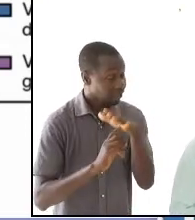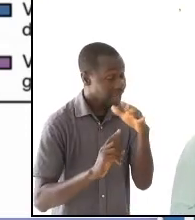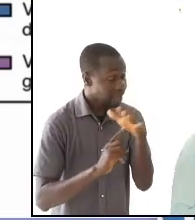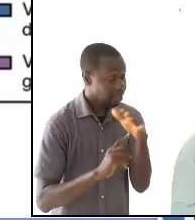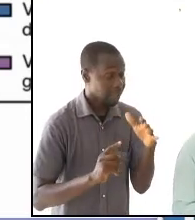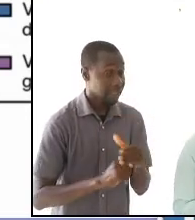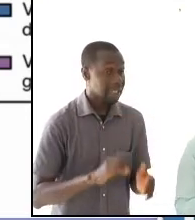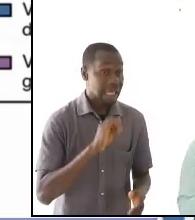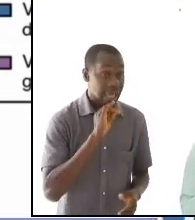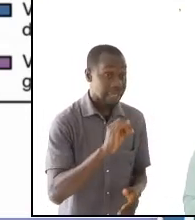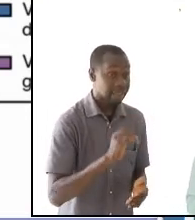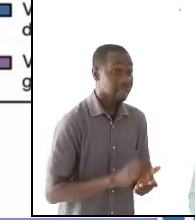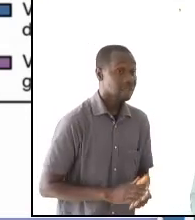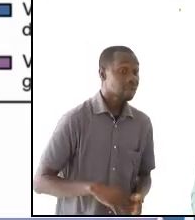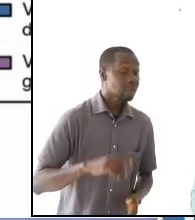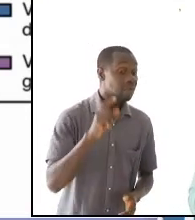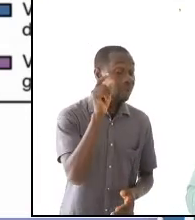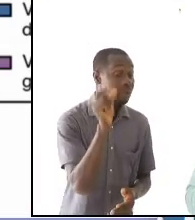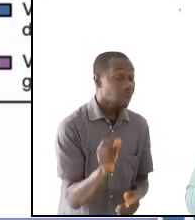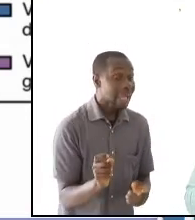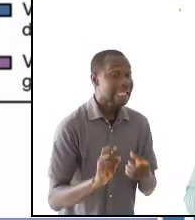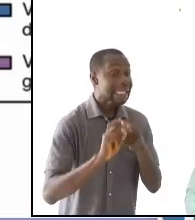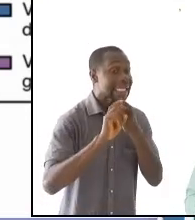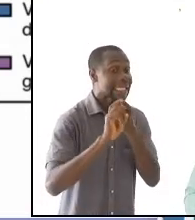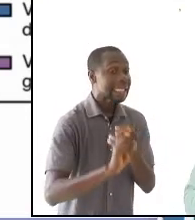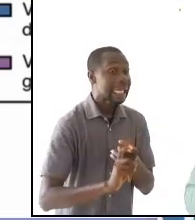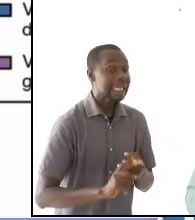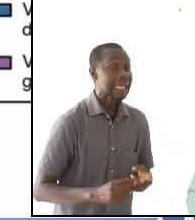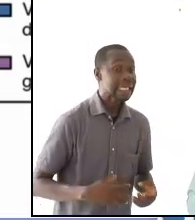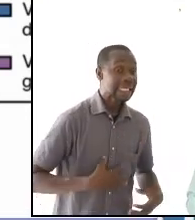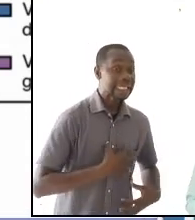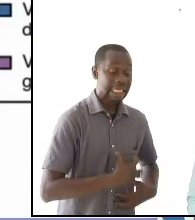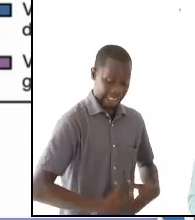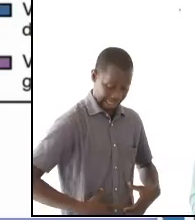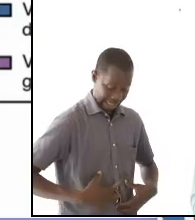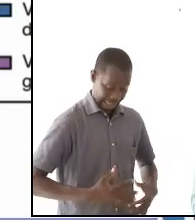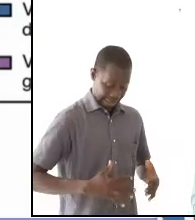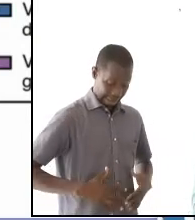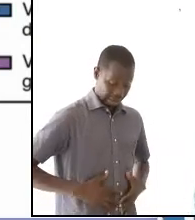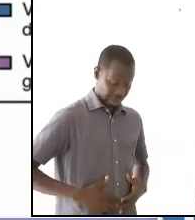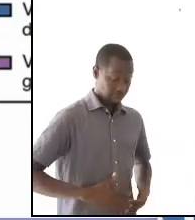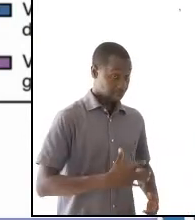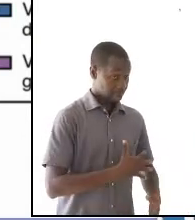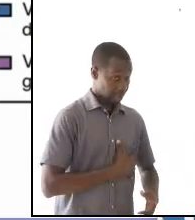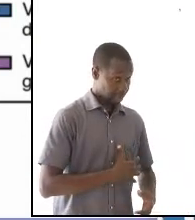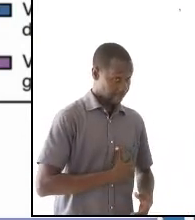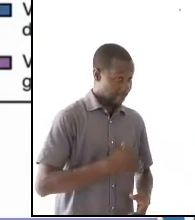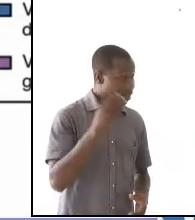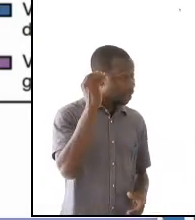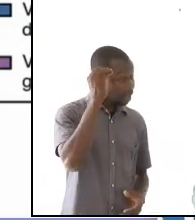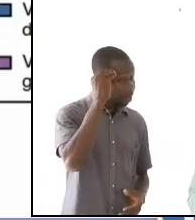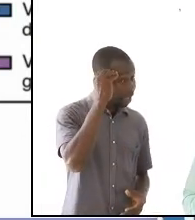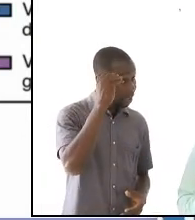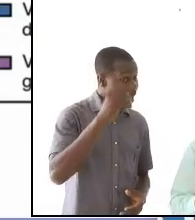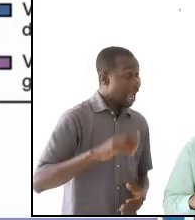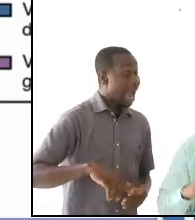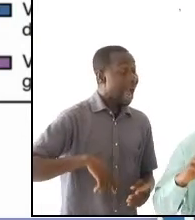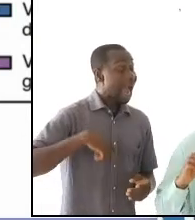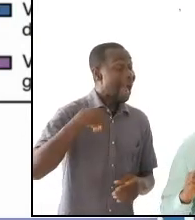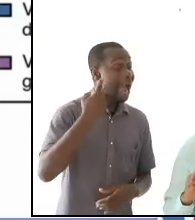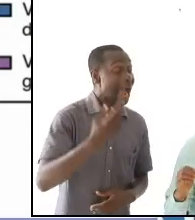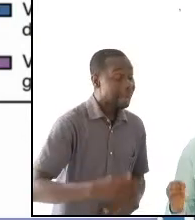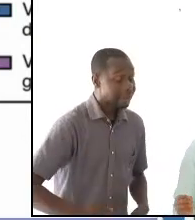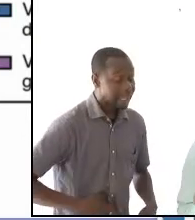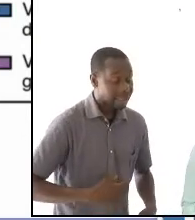important is the one linking the intestines and the stomach to the liver. Remember, we said after digestion,